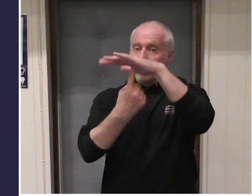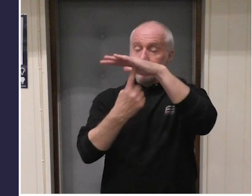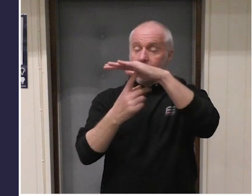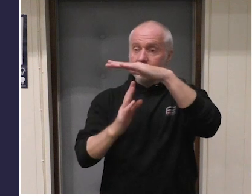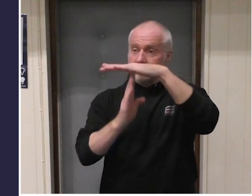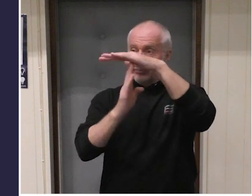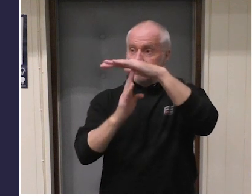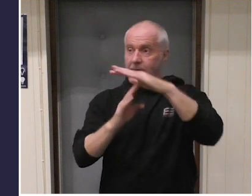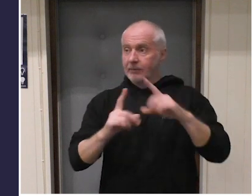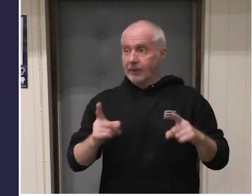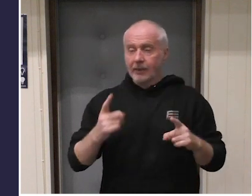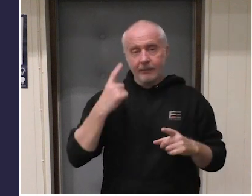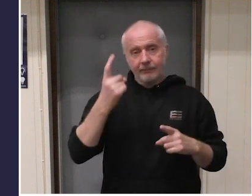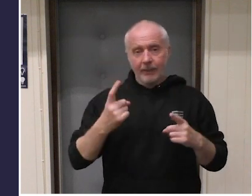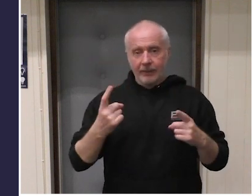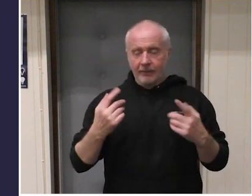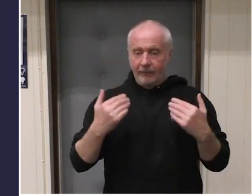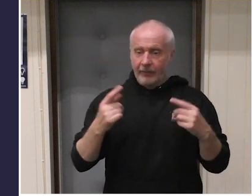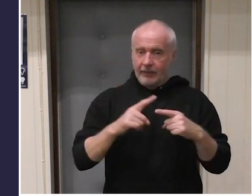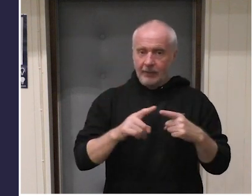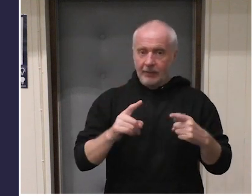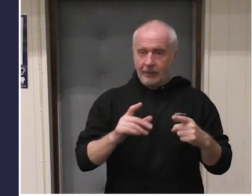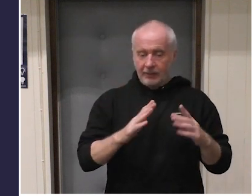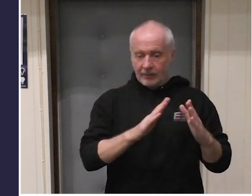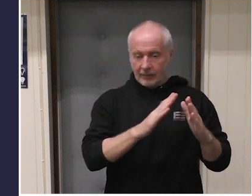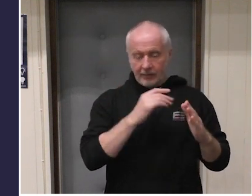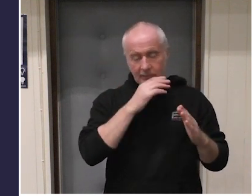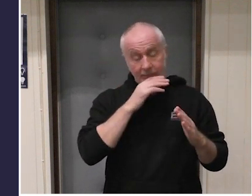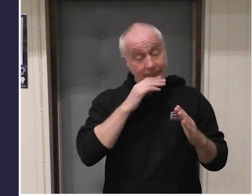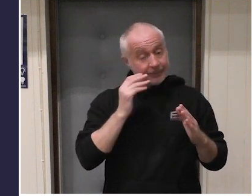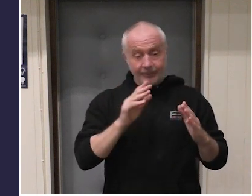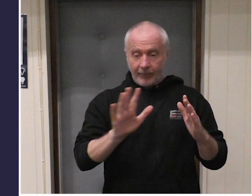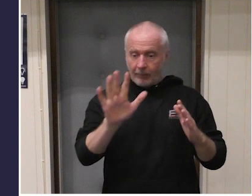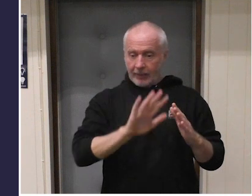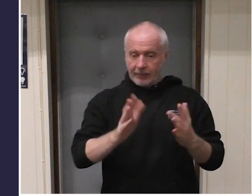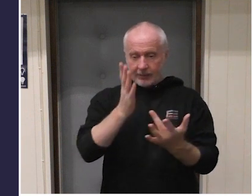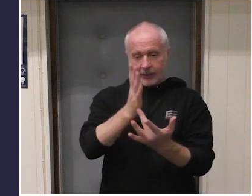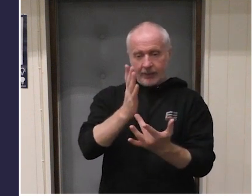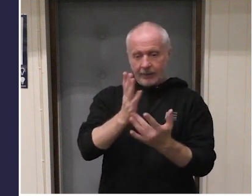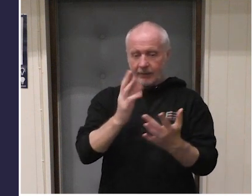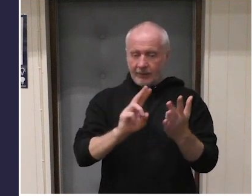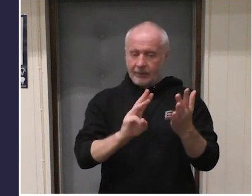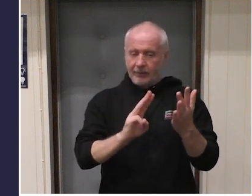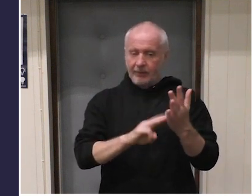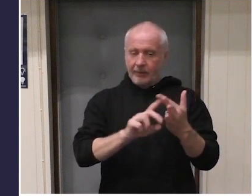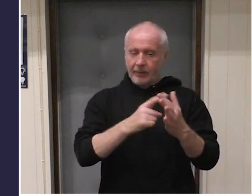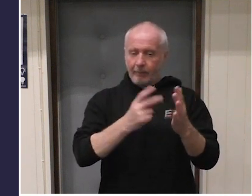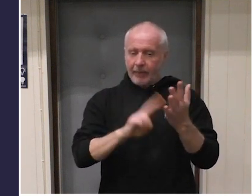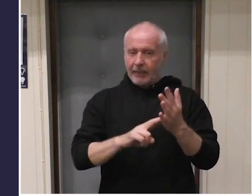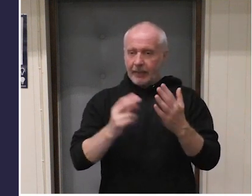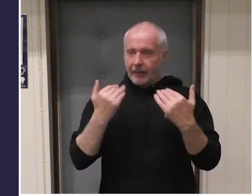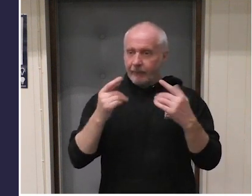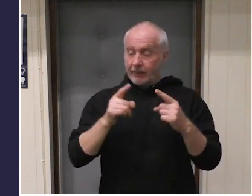explore this like fitness plane. Yeah? There's a certain plane of fitness, some mean fitness, which